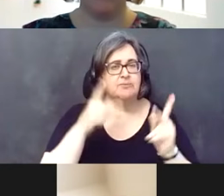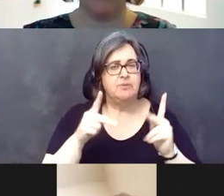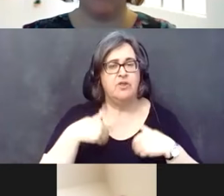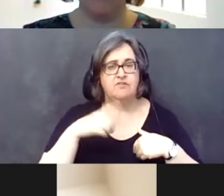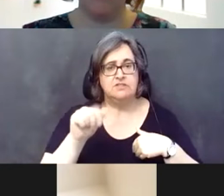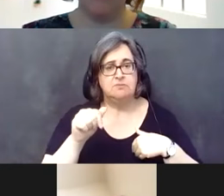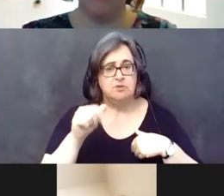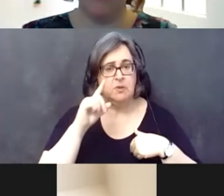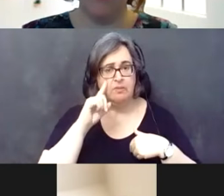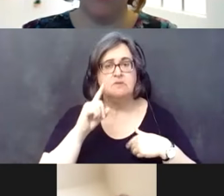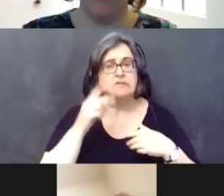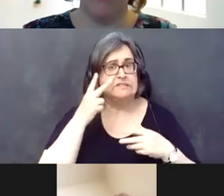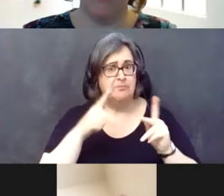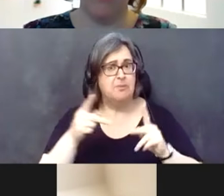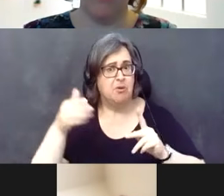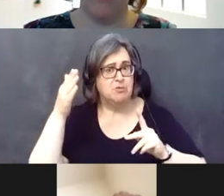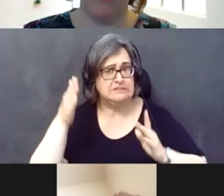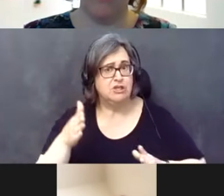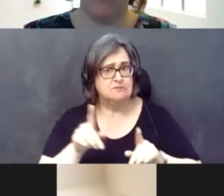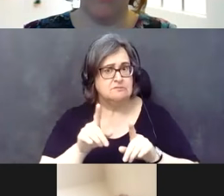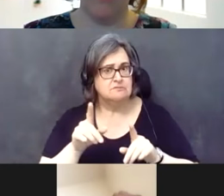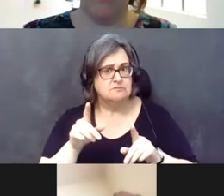Yeah. training? Yes, I think so.